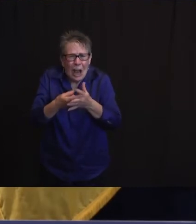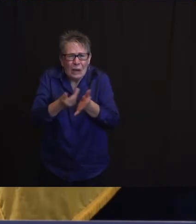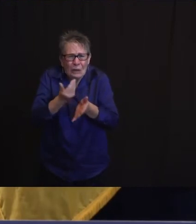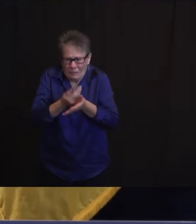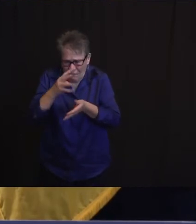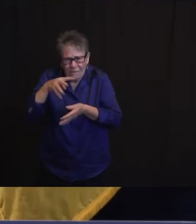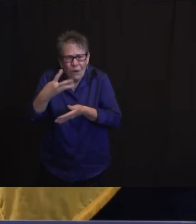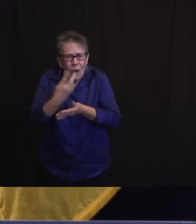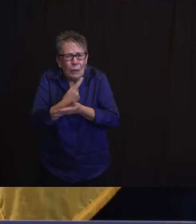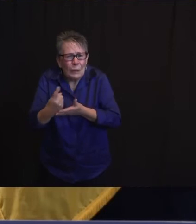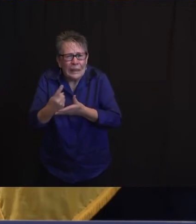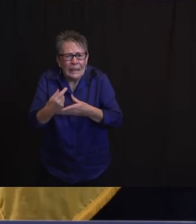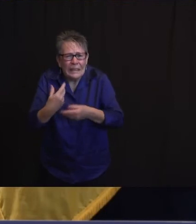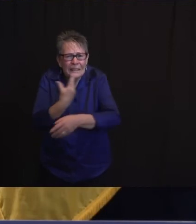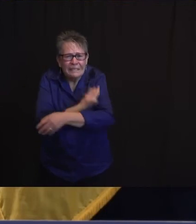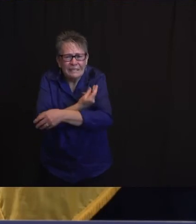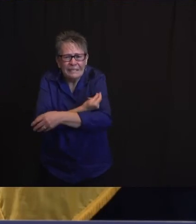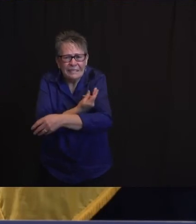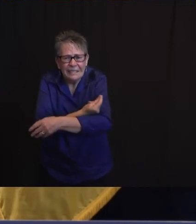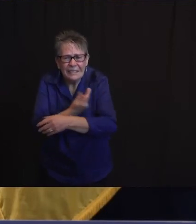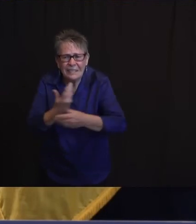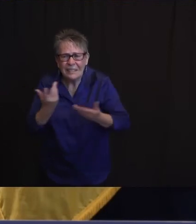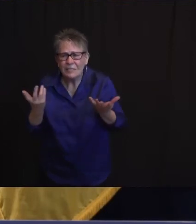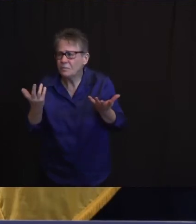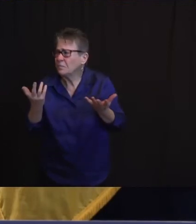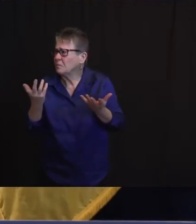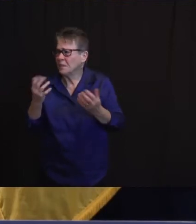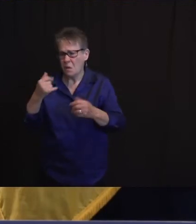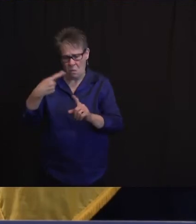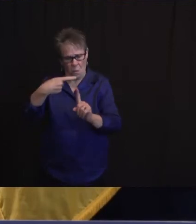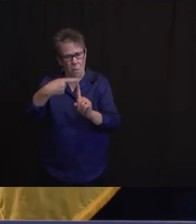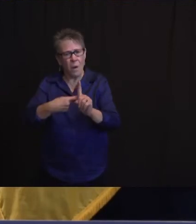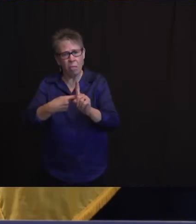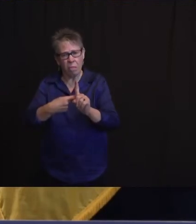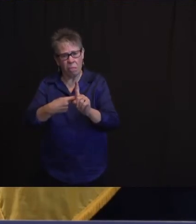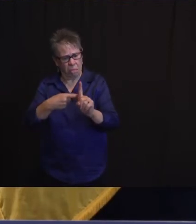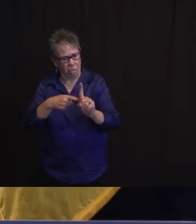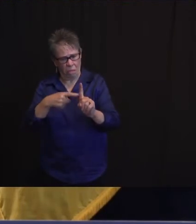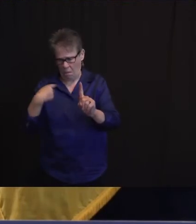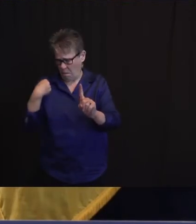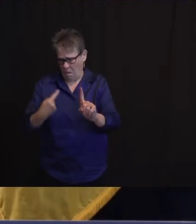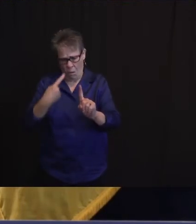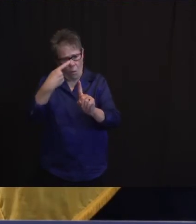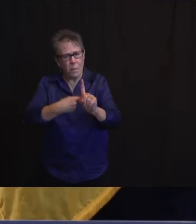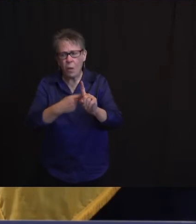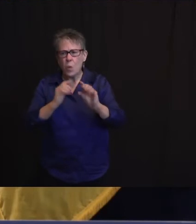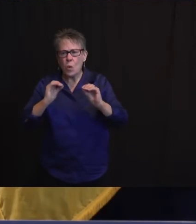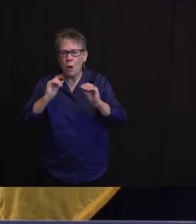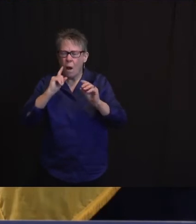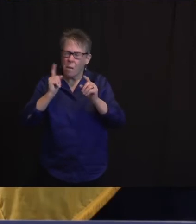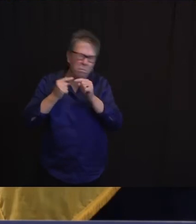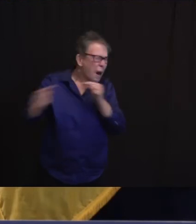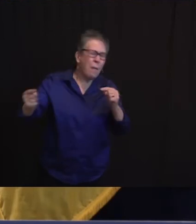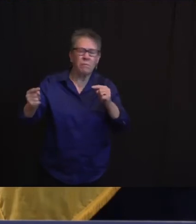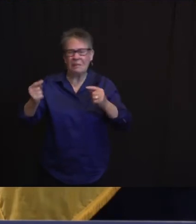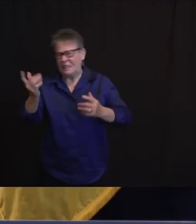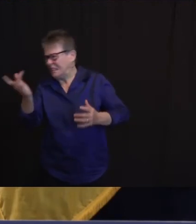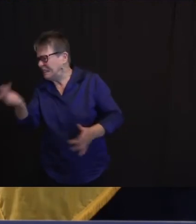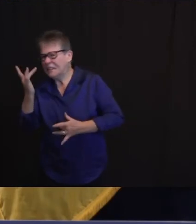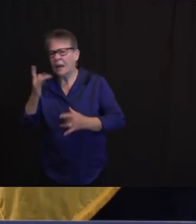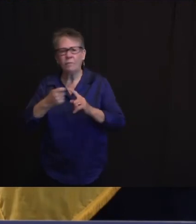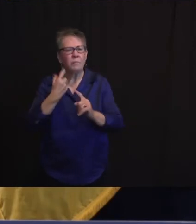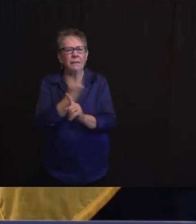having bad reactions, et cetera, to it. So God willing. And by the way, I think those numbers, I've seen the same numbers. They've for the general